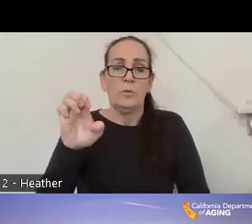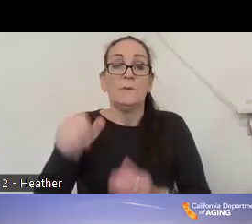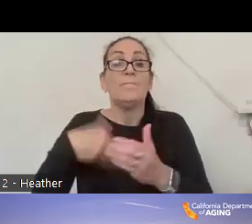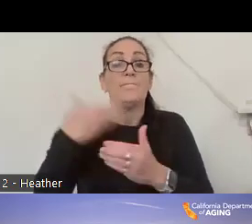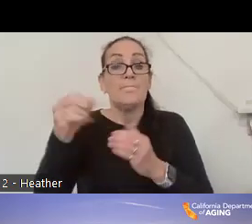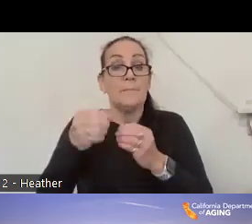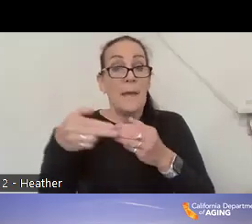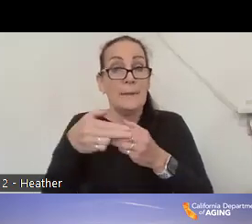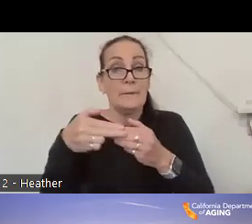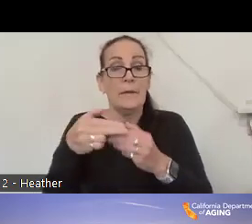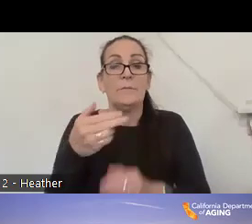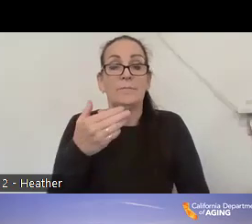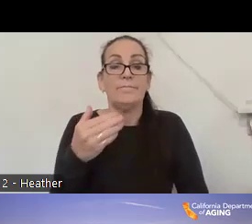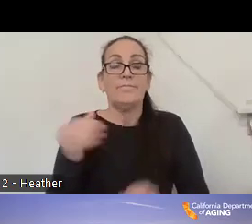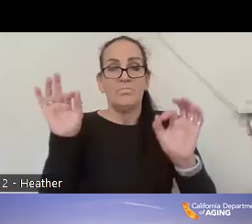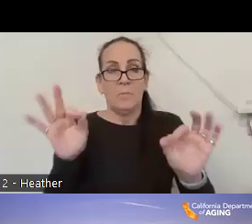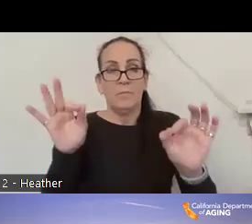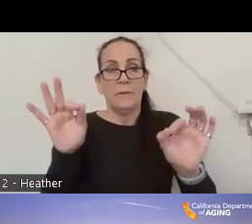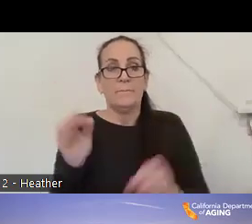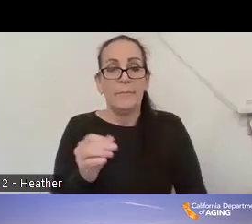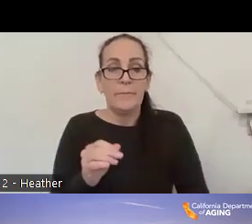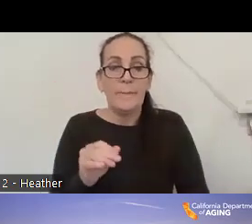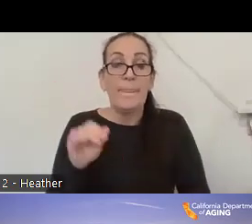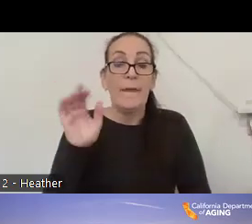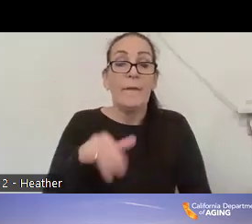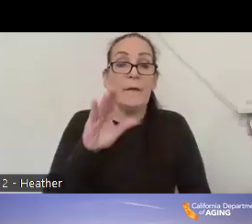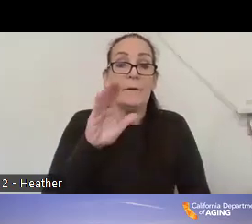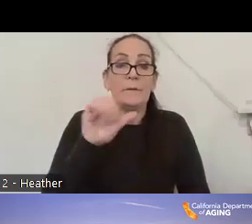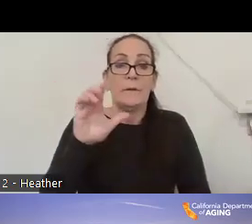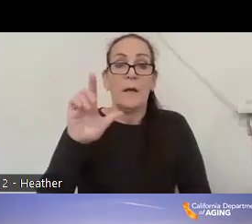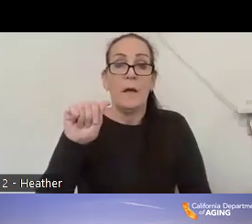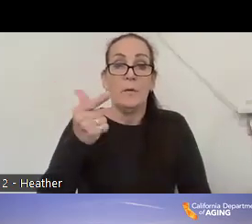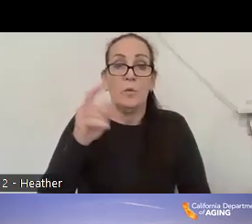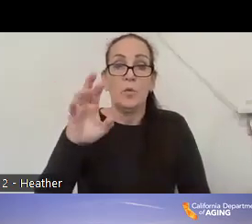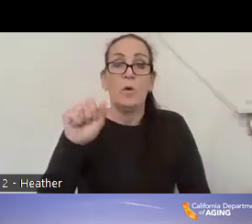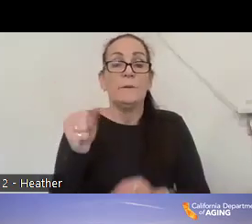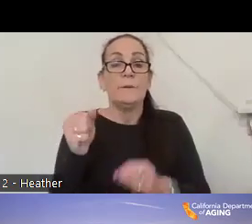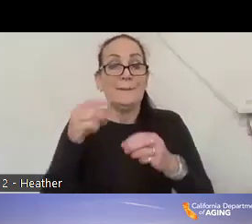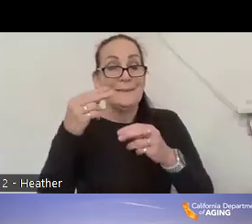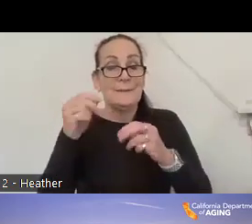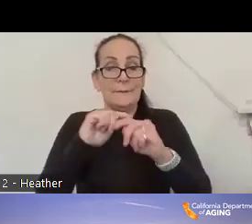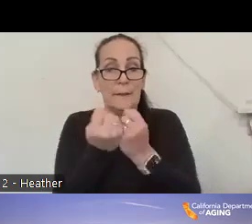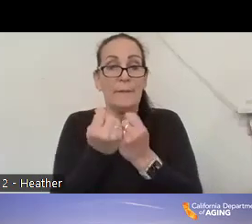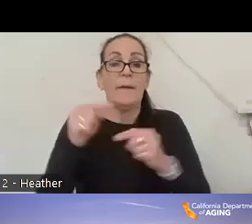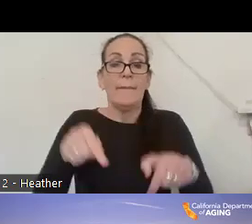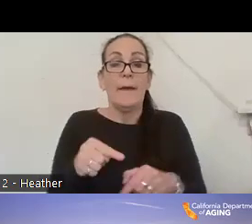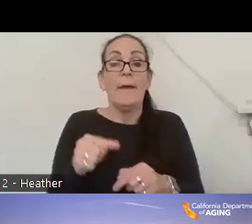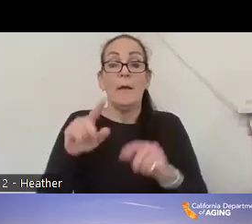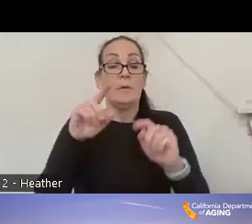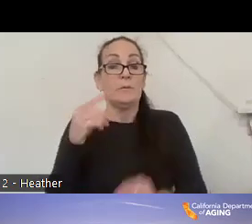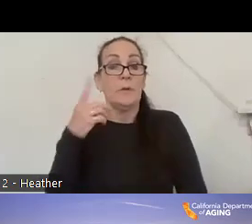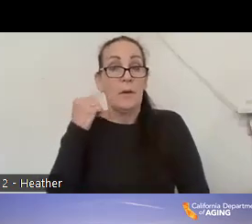Perfect. So the CalGrows team. So this was a very collective effort. This was California Department of Aging, Department of